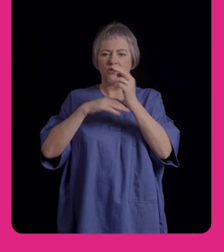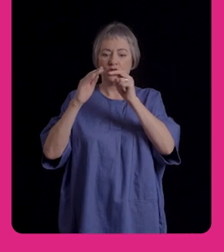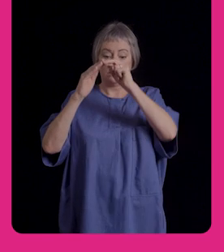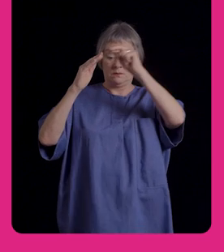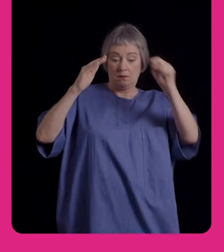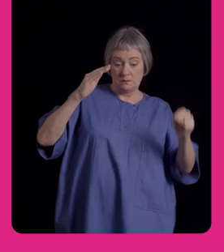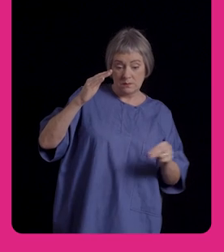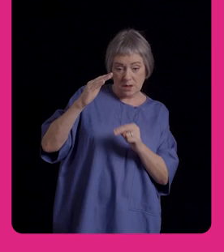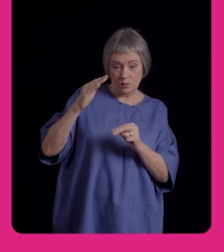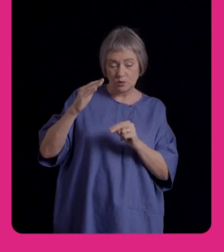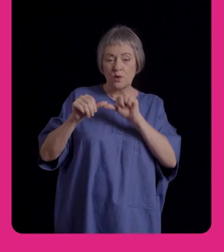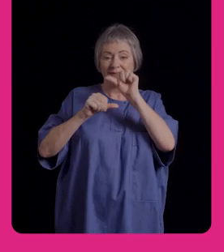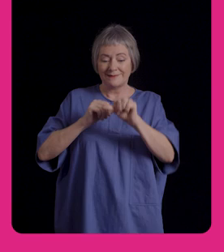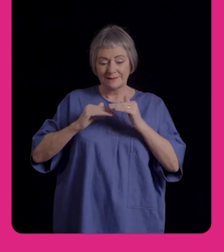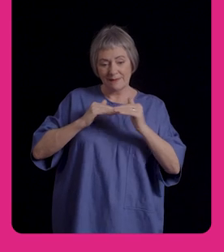down.